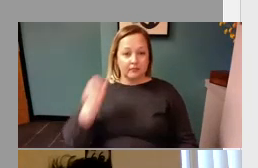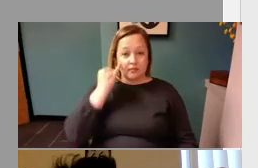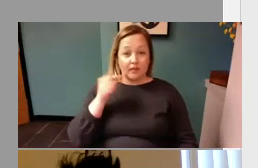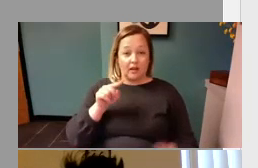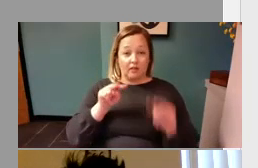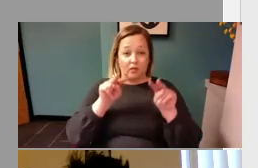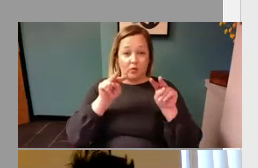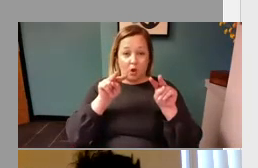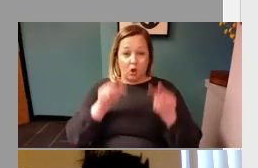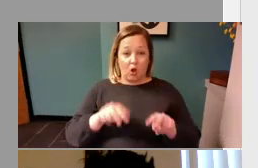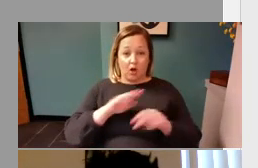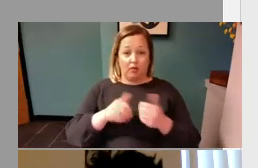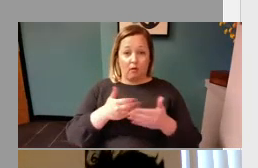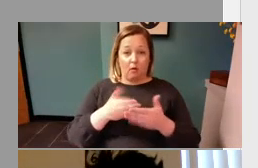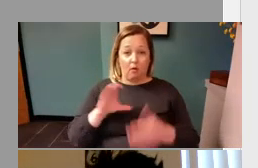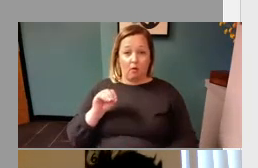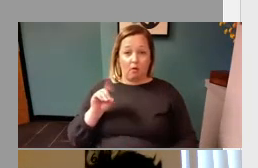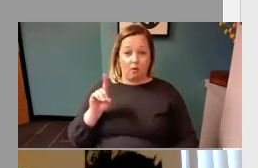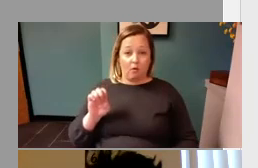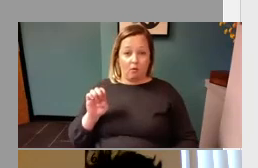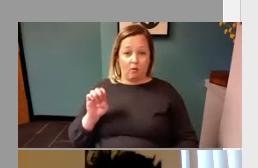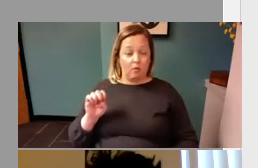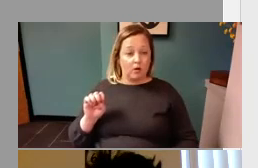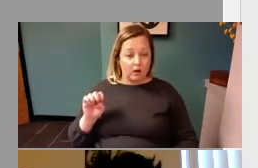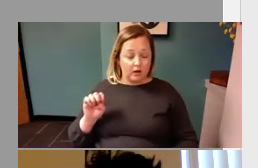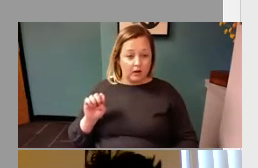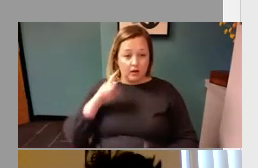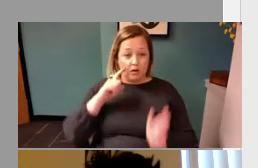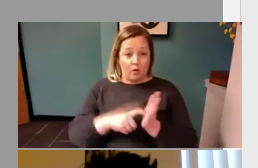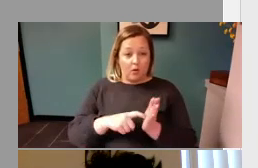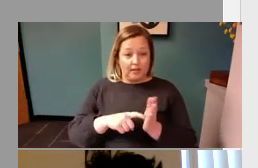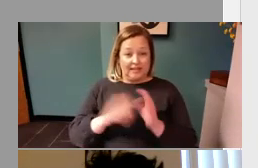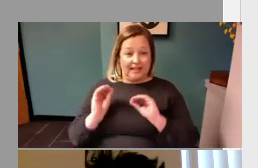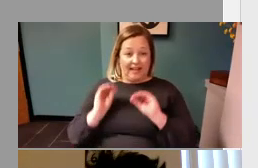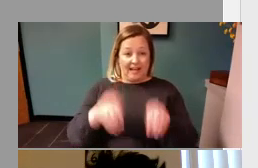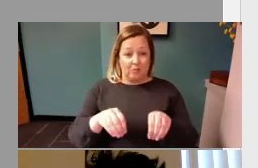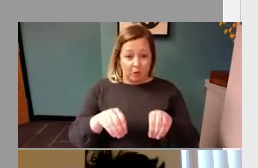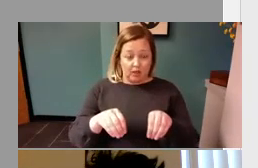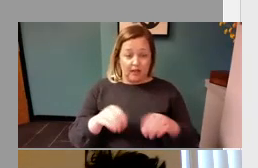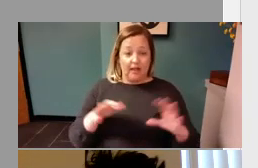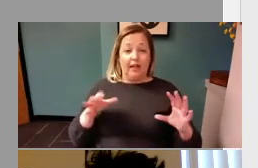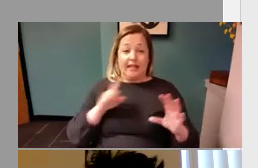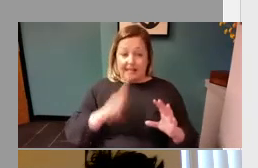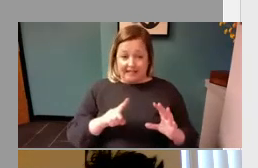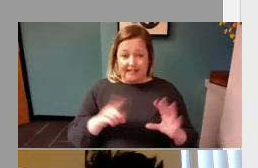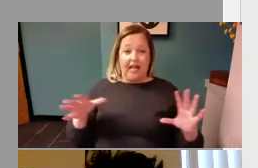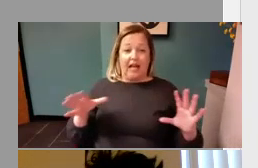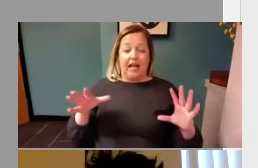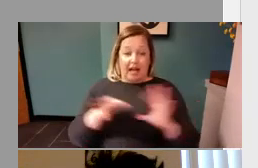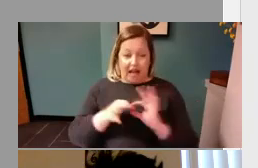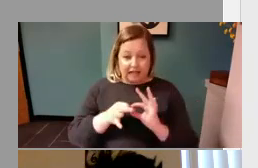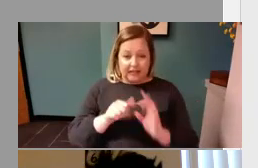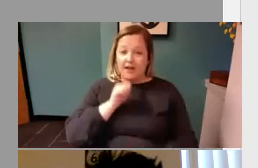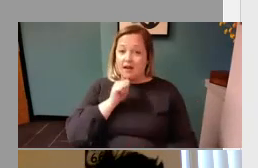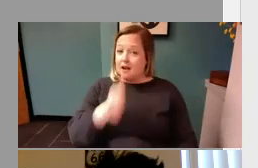this particular algorithm, we see that the input for this algorithm is a connected undirected graph with weights